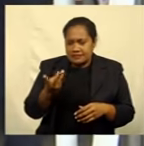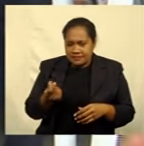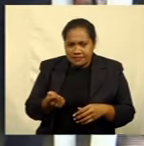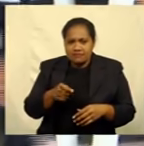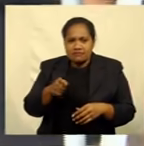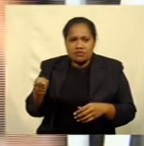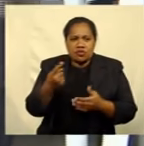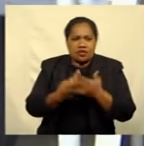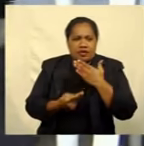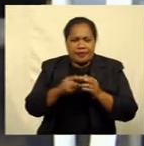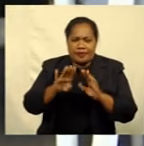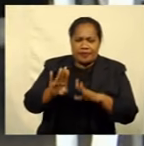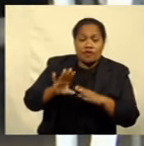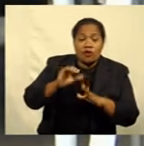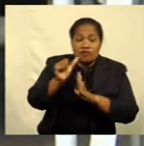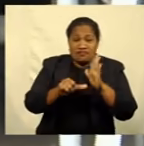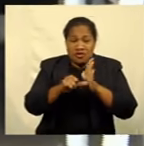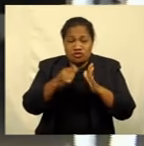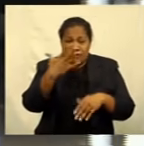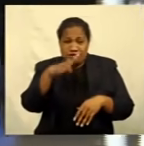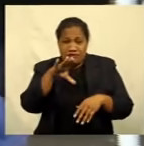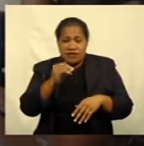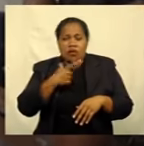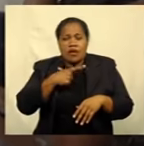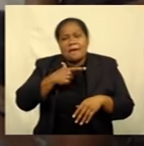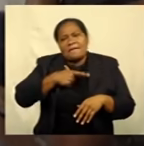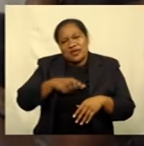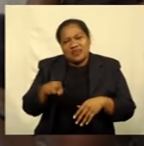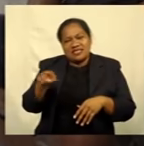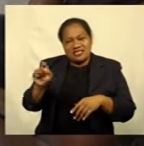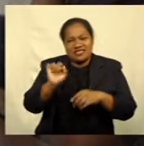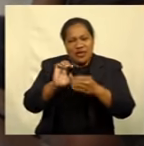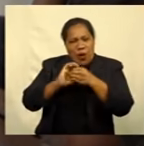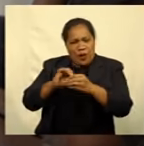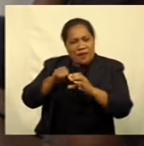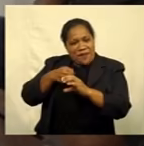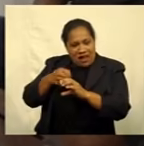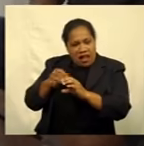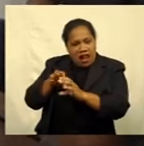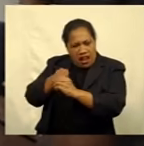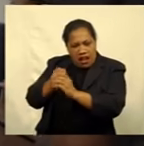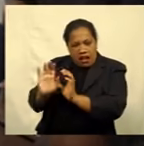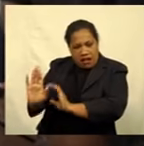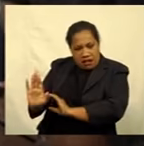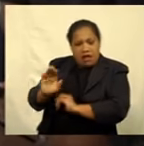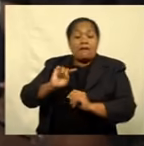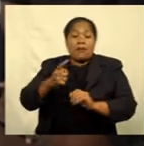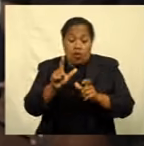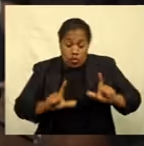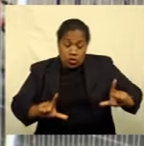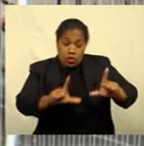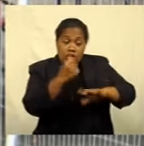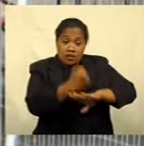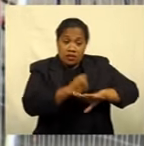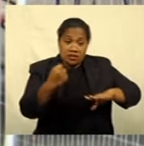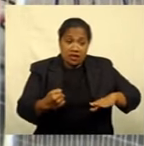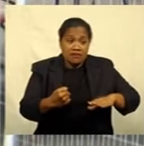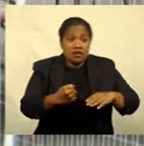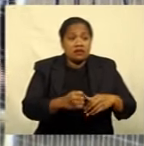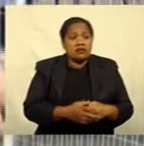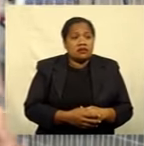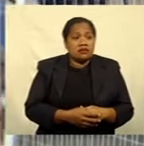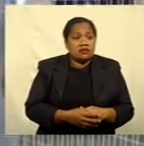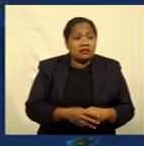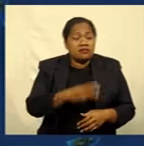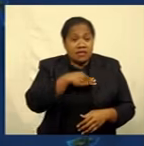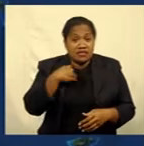the age of 50, mainly due to their medical conditions. However, local government minister assures that exemptions will